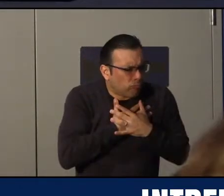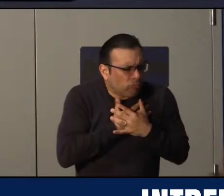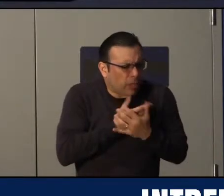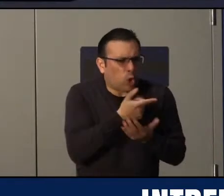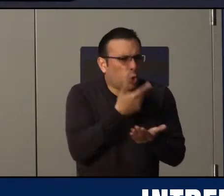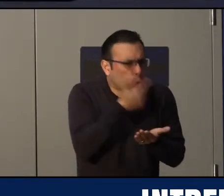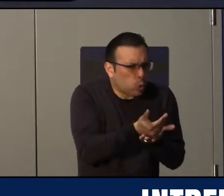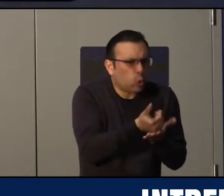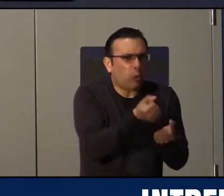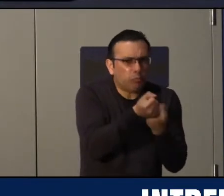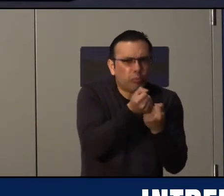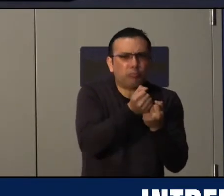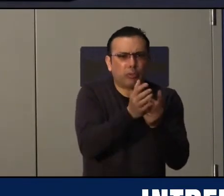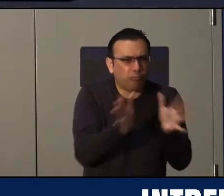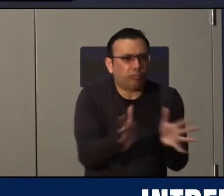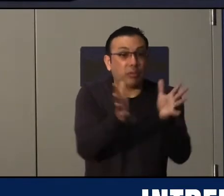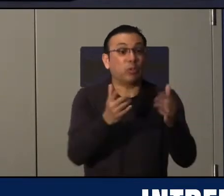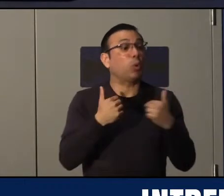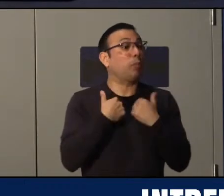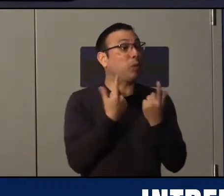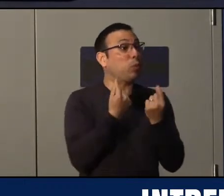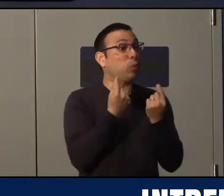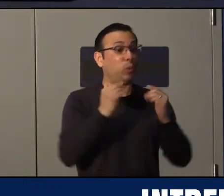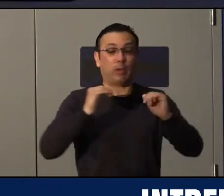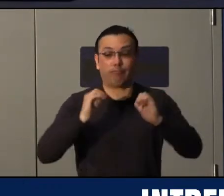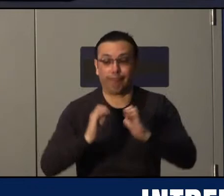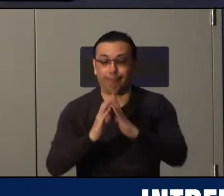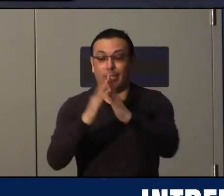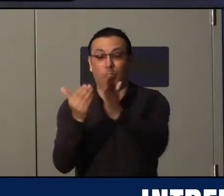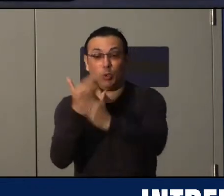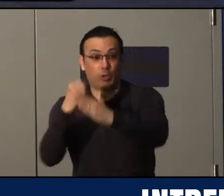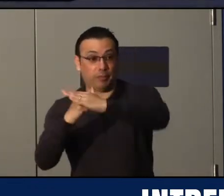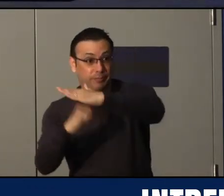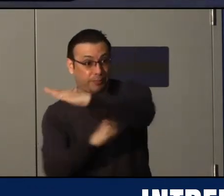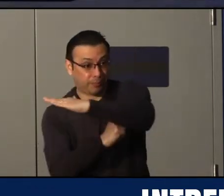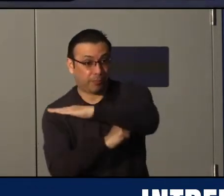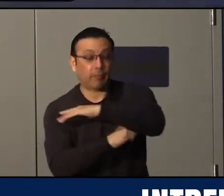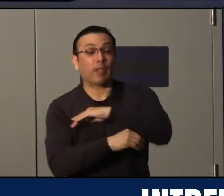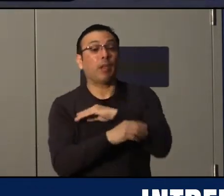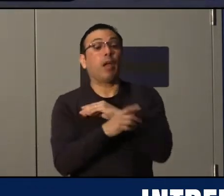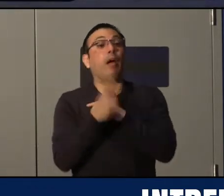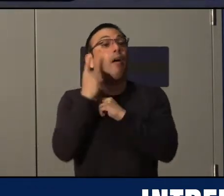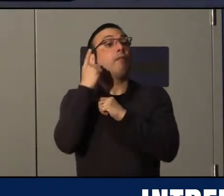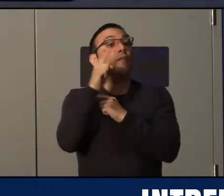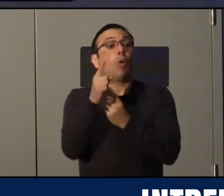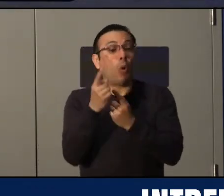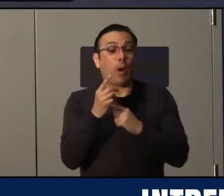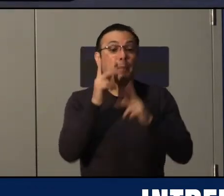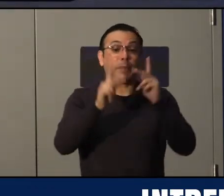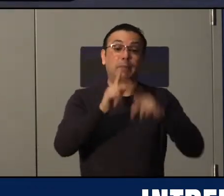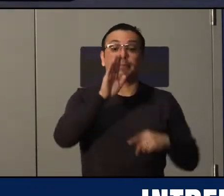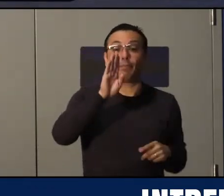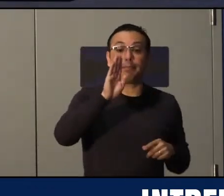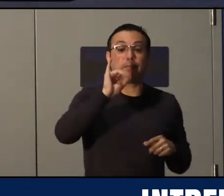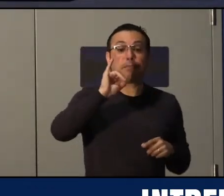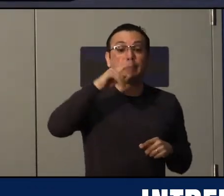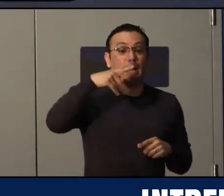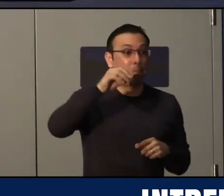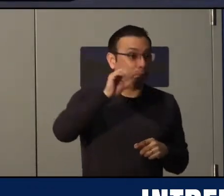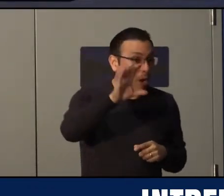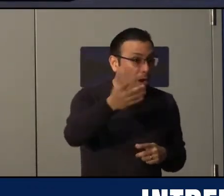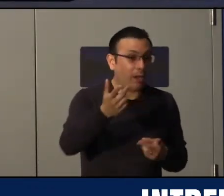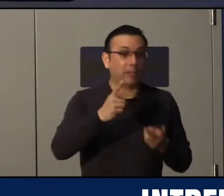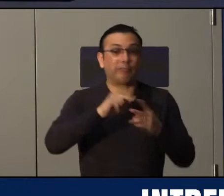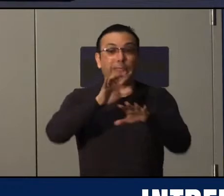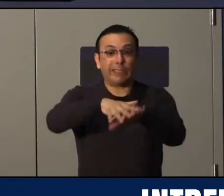I started a foundation where I'm sending BIPOC, Black, Indigenous, people of color to space camp